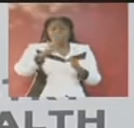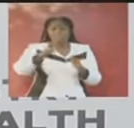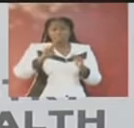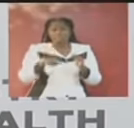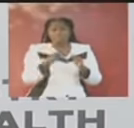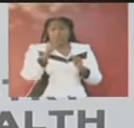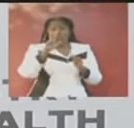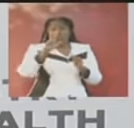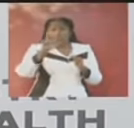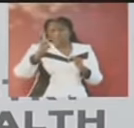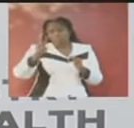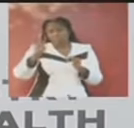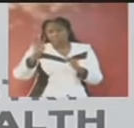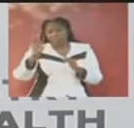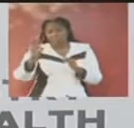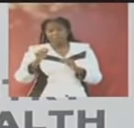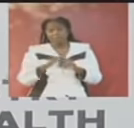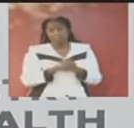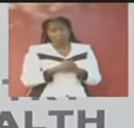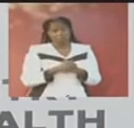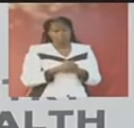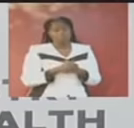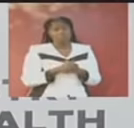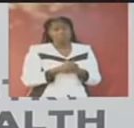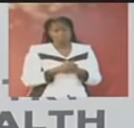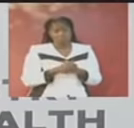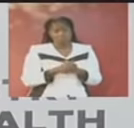5,329, and in week 6,